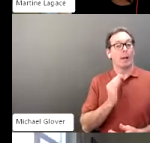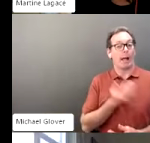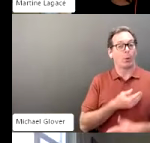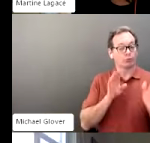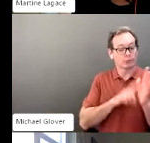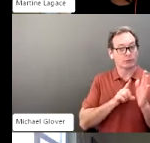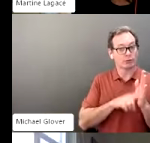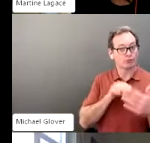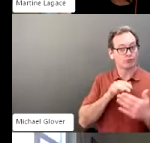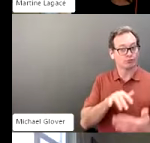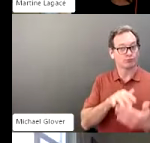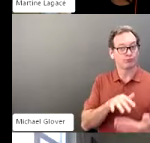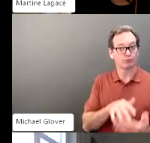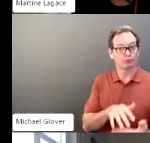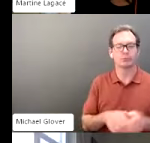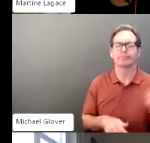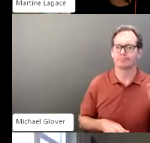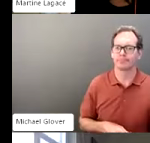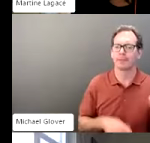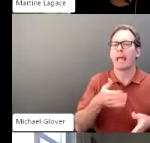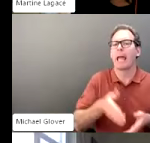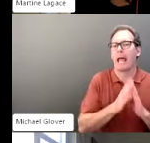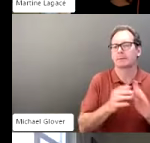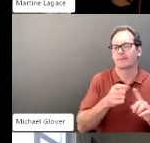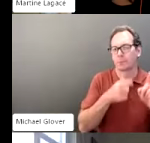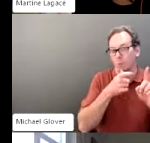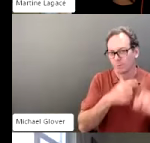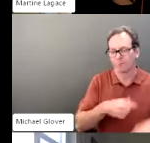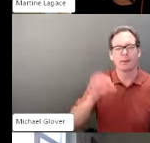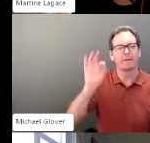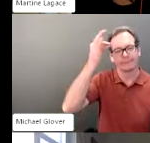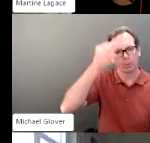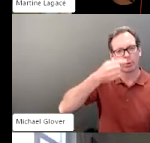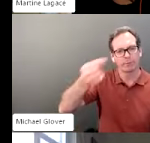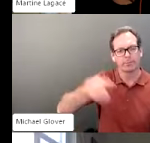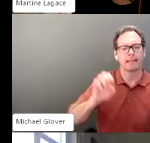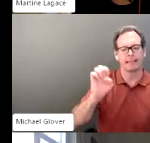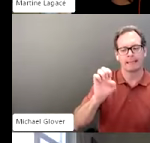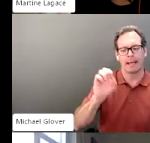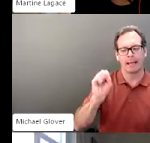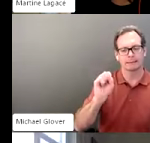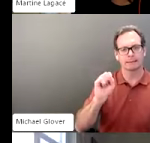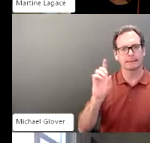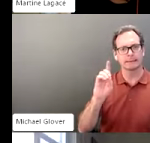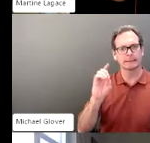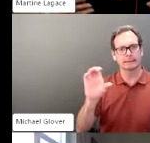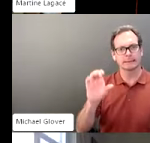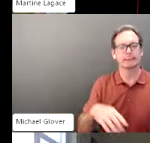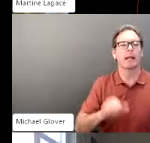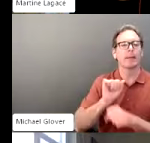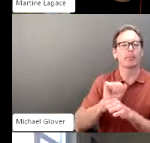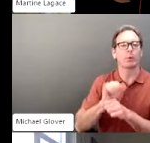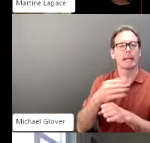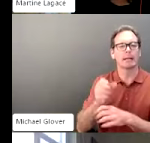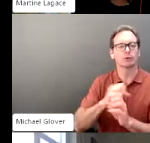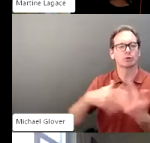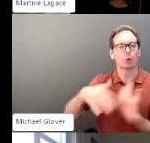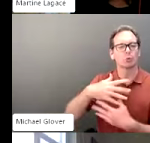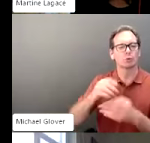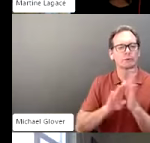requested by Employment and Social Development Canada, and it was a pleasure for us to conduct, and also it sent